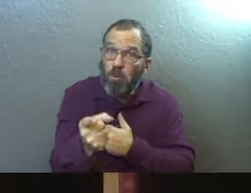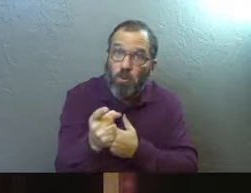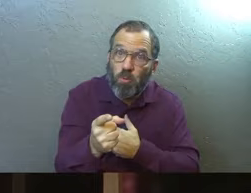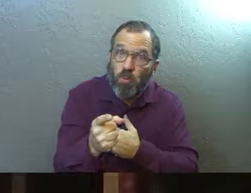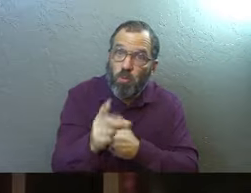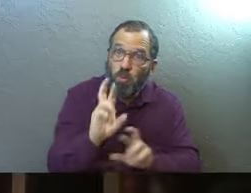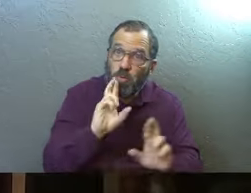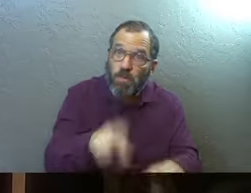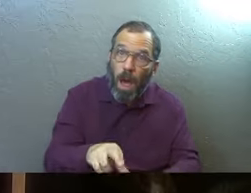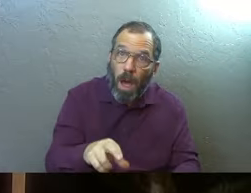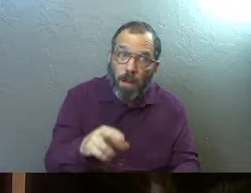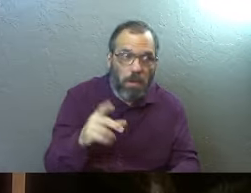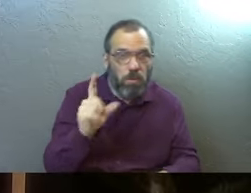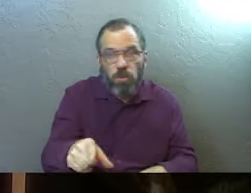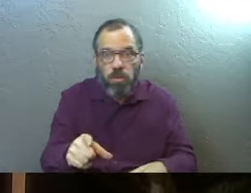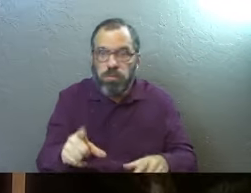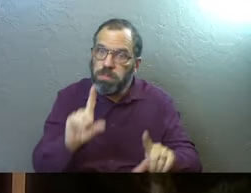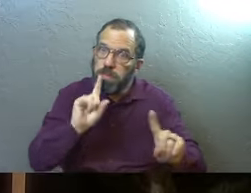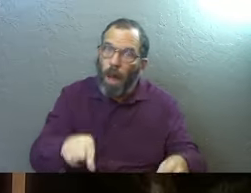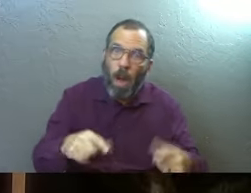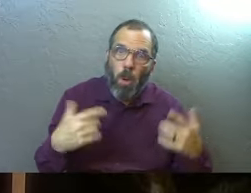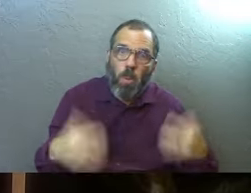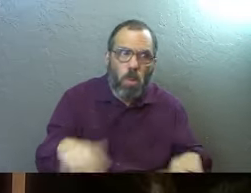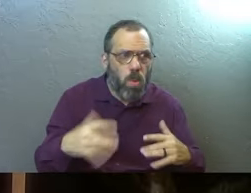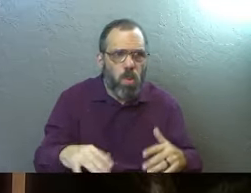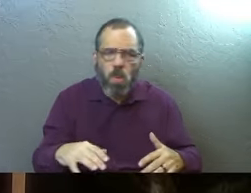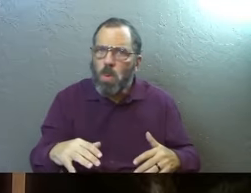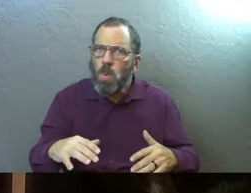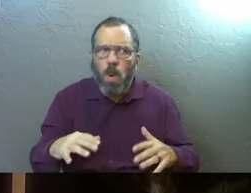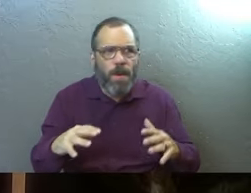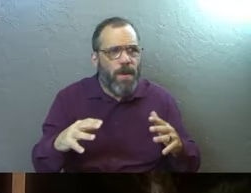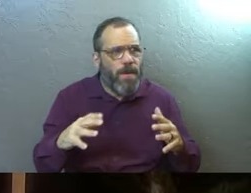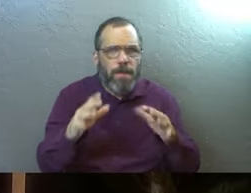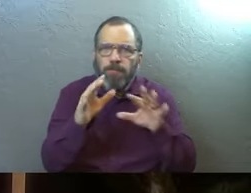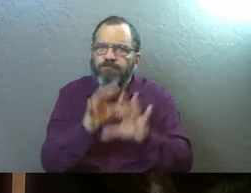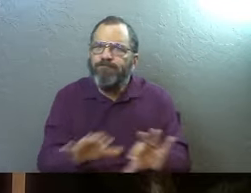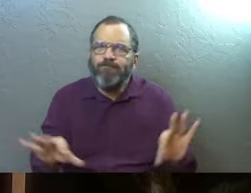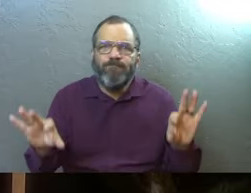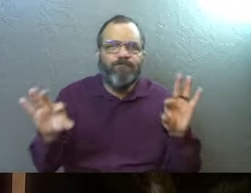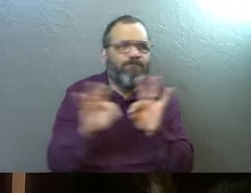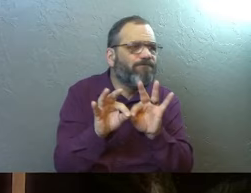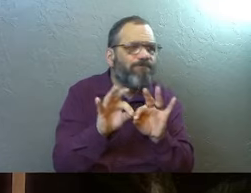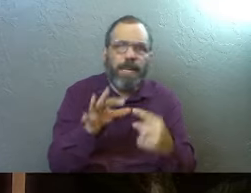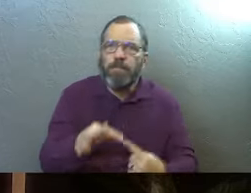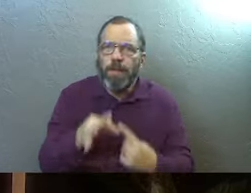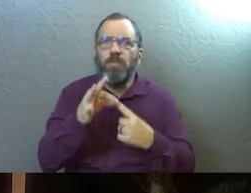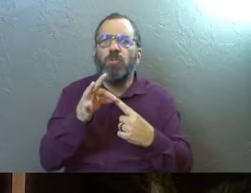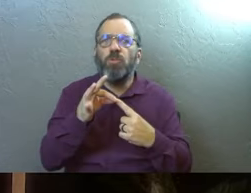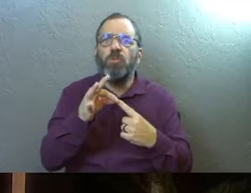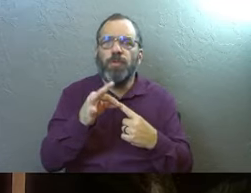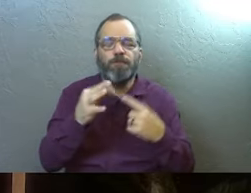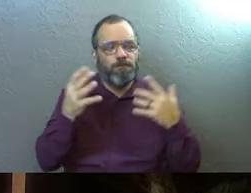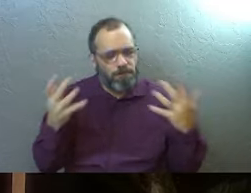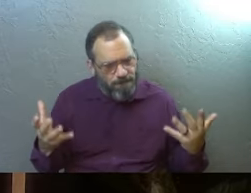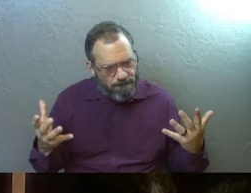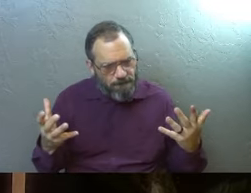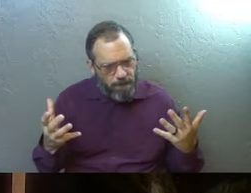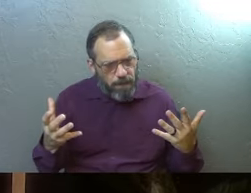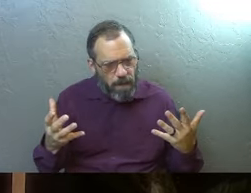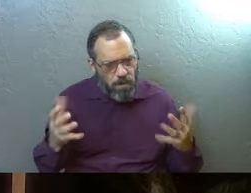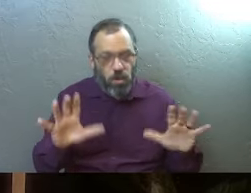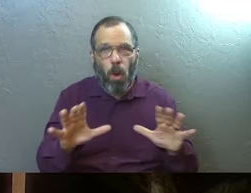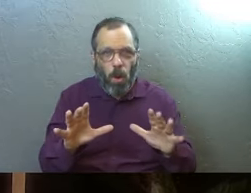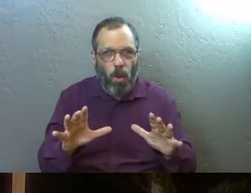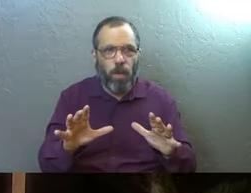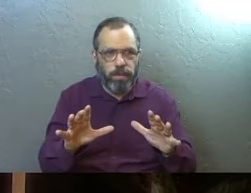have been responded, the way that you guys have responded has just been very important and very special. And so, like I said, I just want to